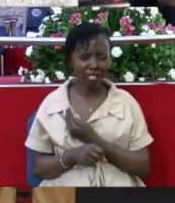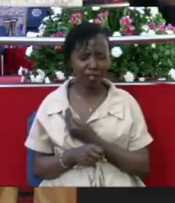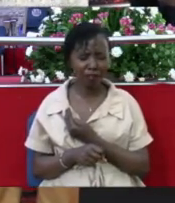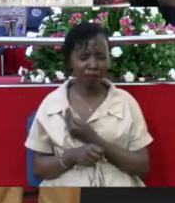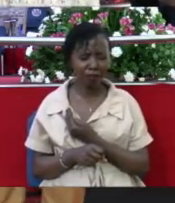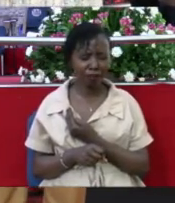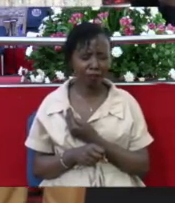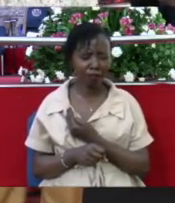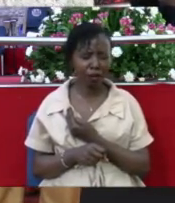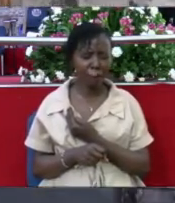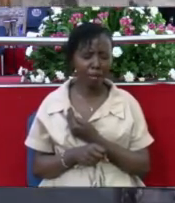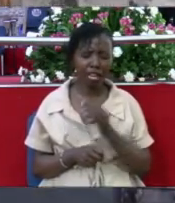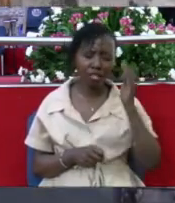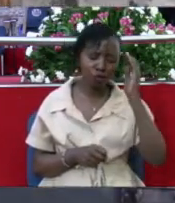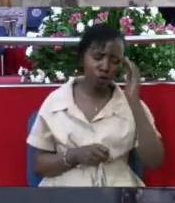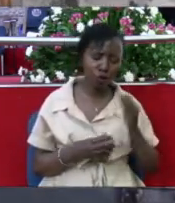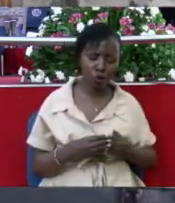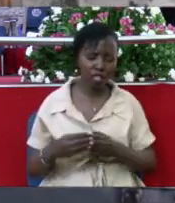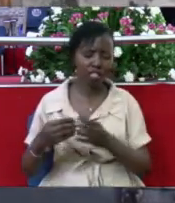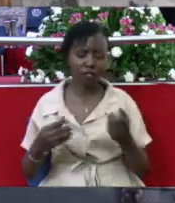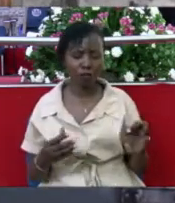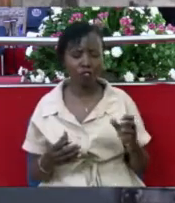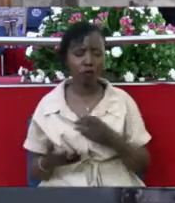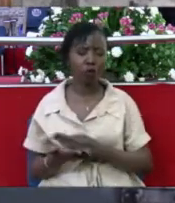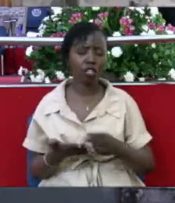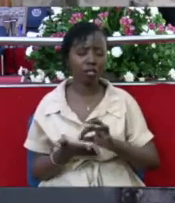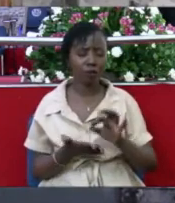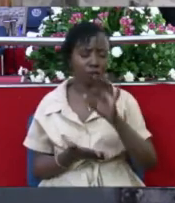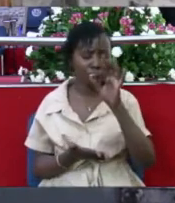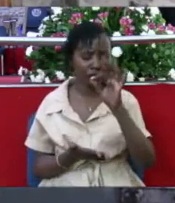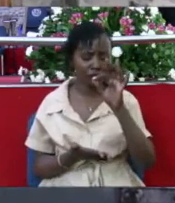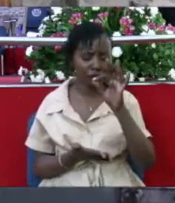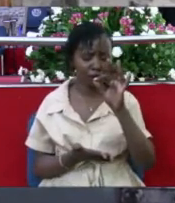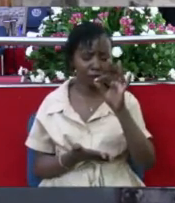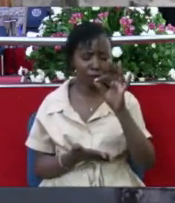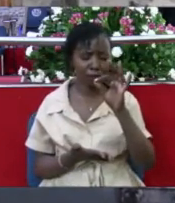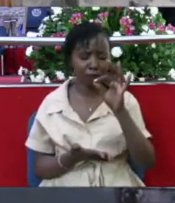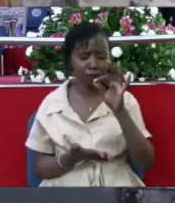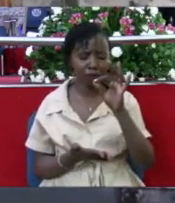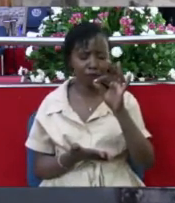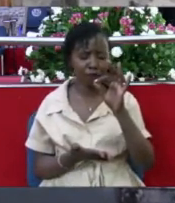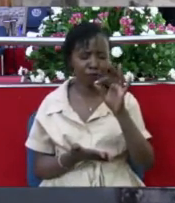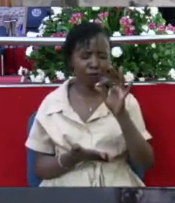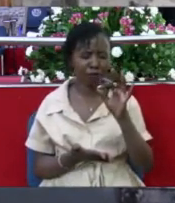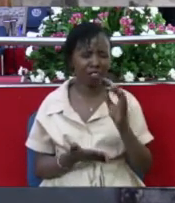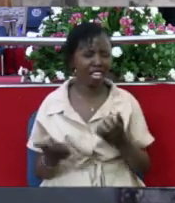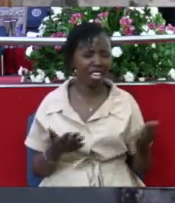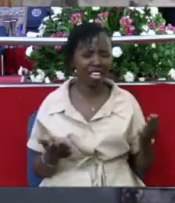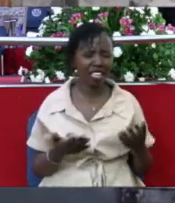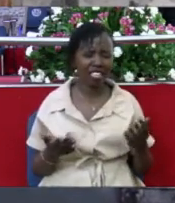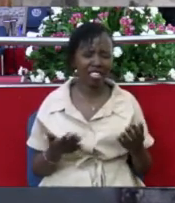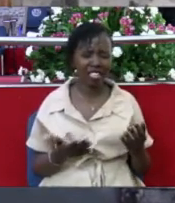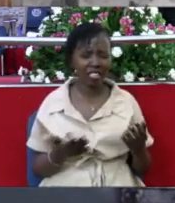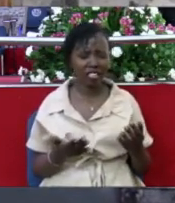of your Holy Spirit. Tunaangalia Roho Mtakatifu anatuongoza. In the name of Jesus Christ. Katika jina la Yesu. God, any associations